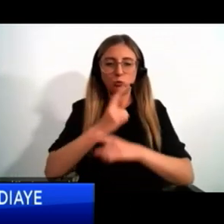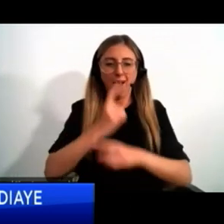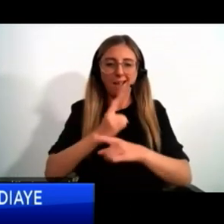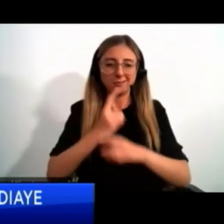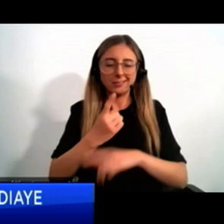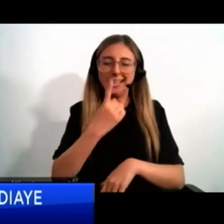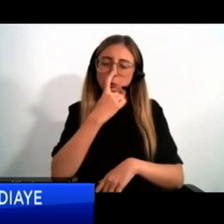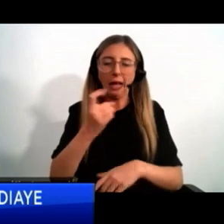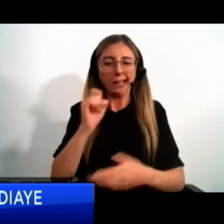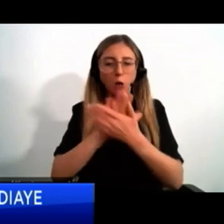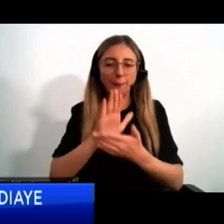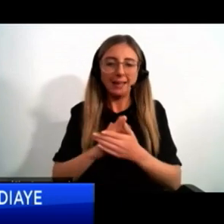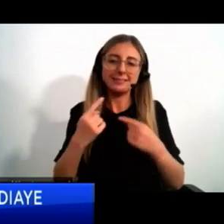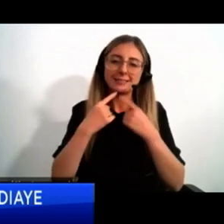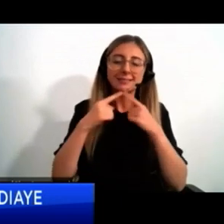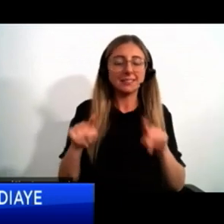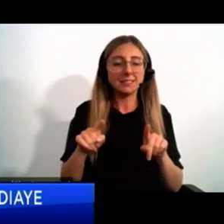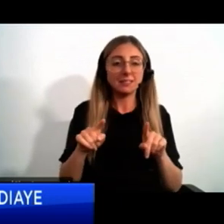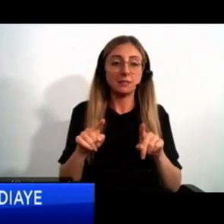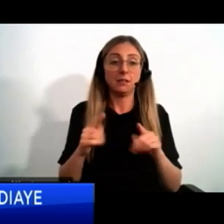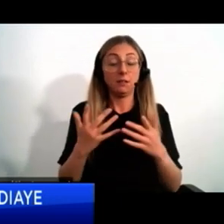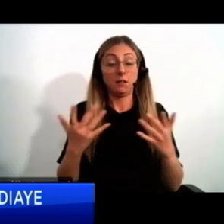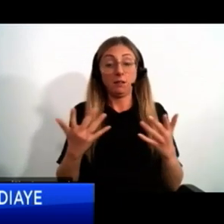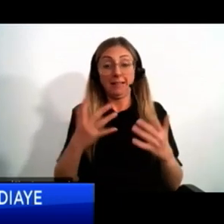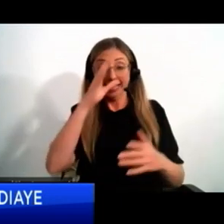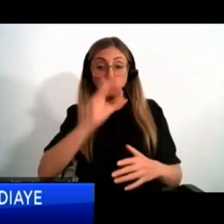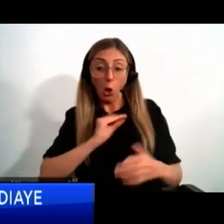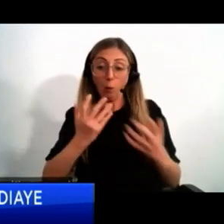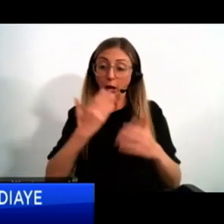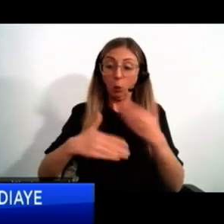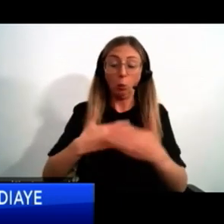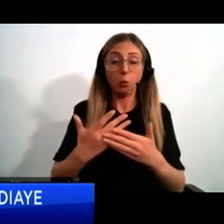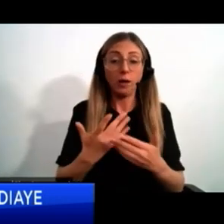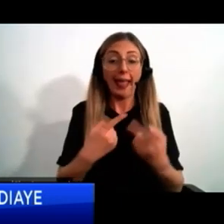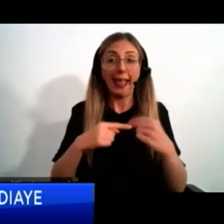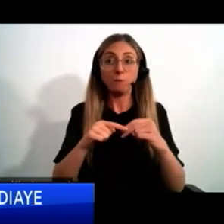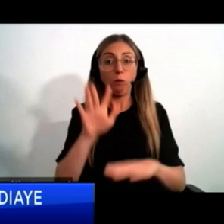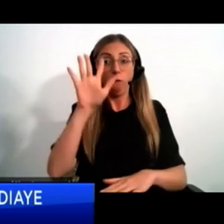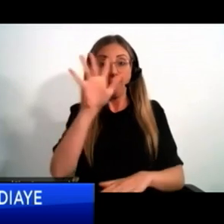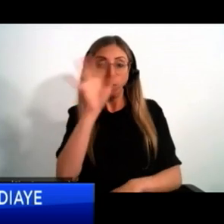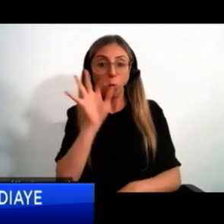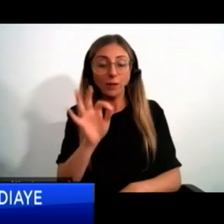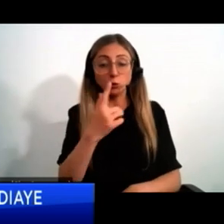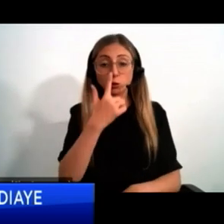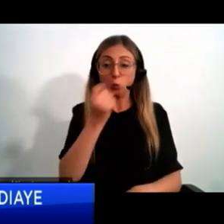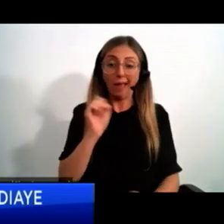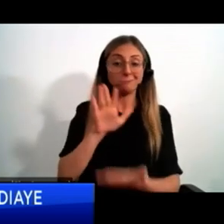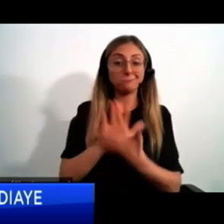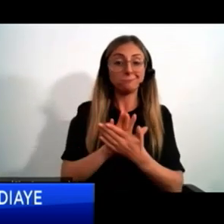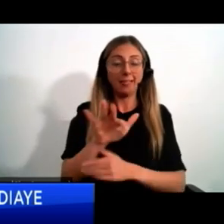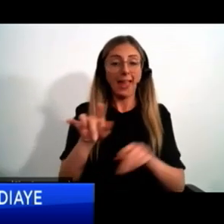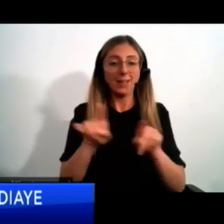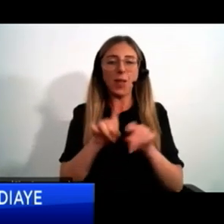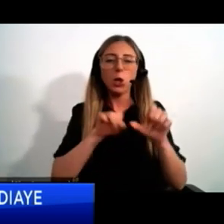comments, post any comments you have, let us know how the event is going. Of course, if you have questions, you can post them in the Q&A